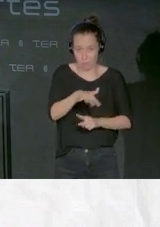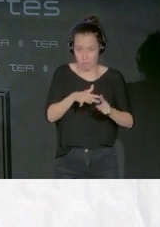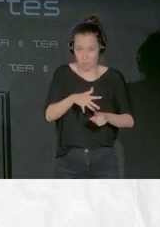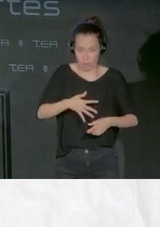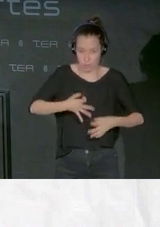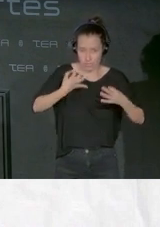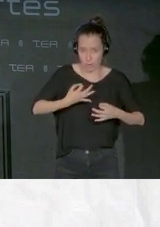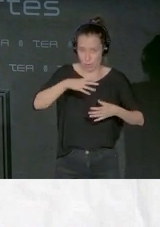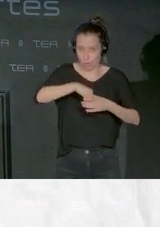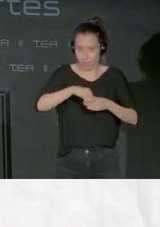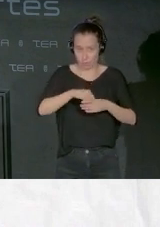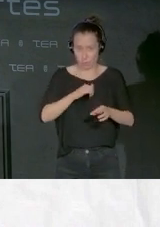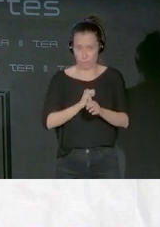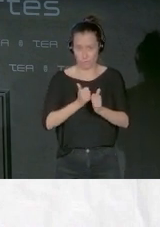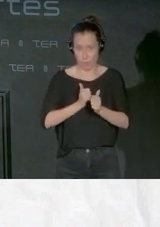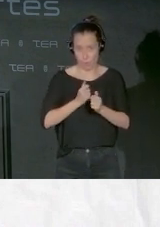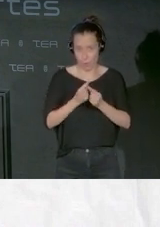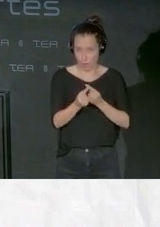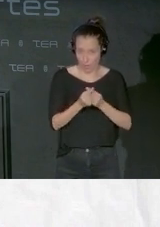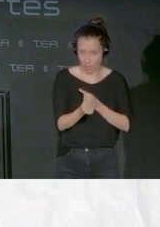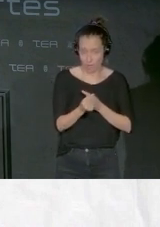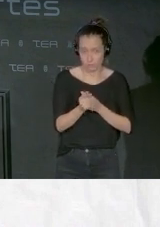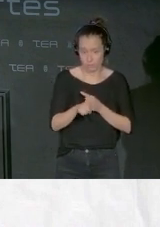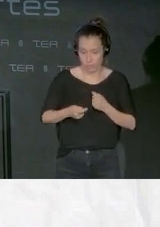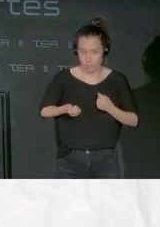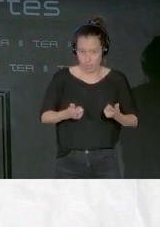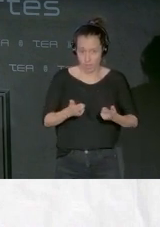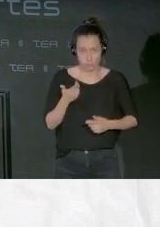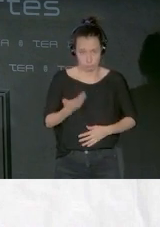Something quite important as well, I think many of you will mention this